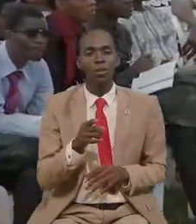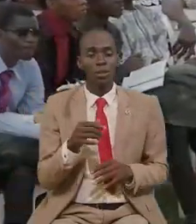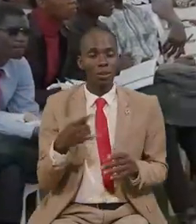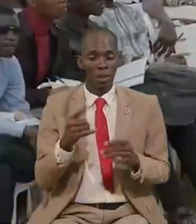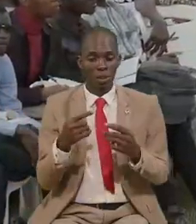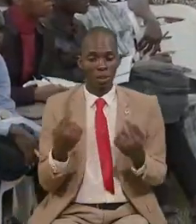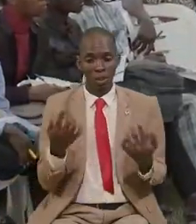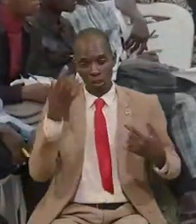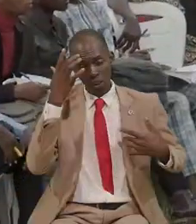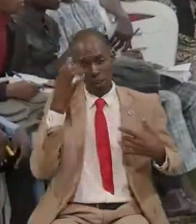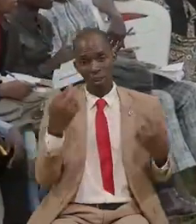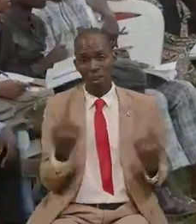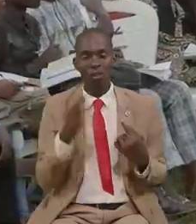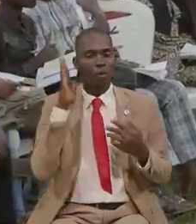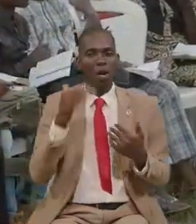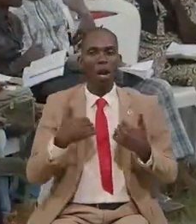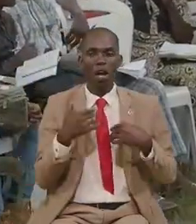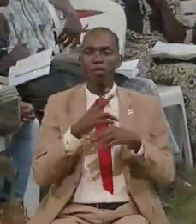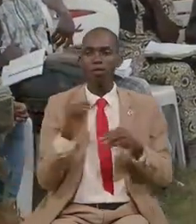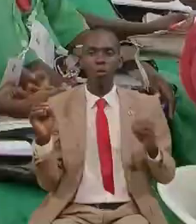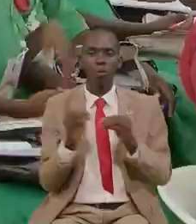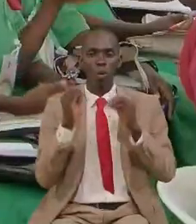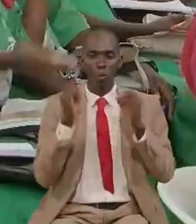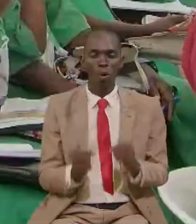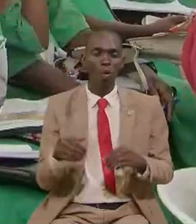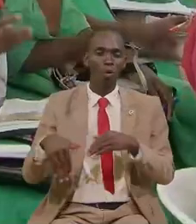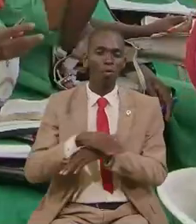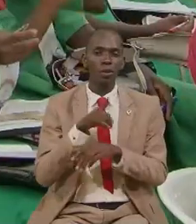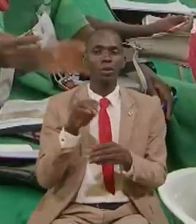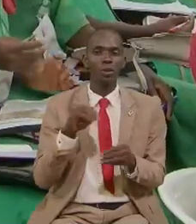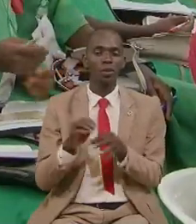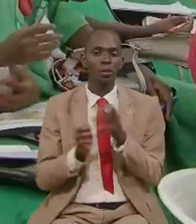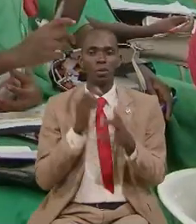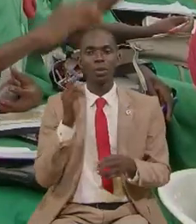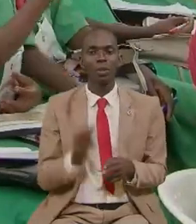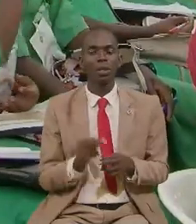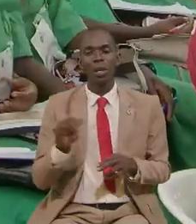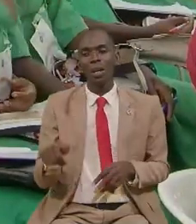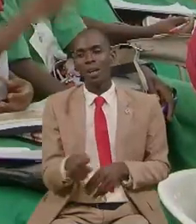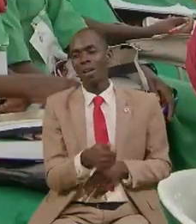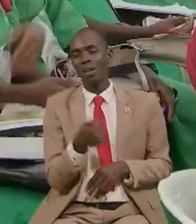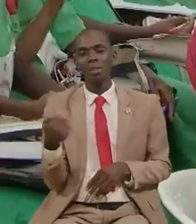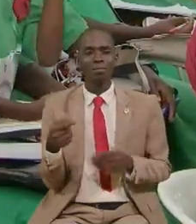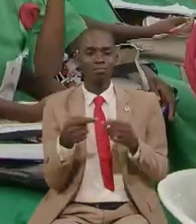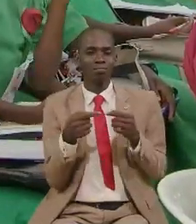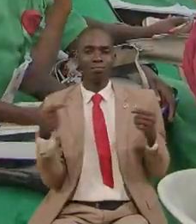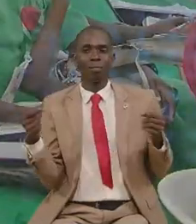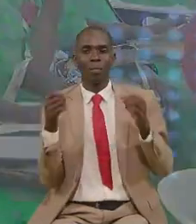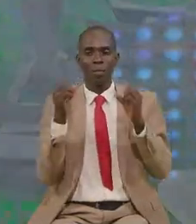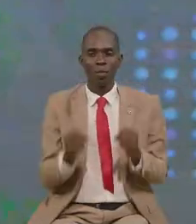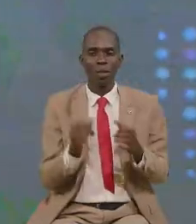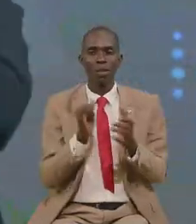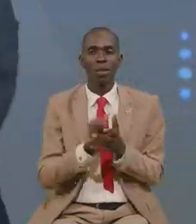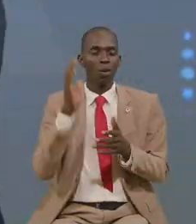over you anymore in Jesus' name. Any contrary power that will hinder